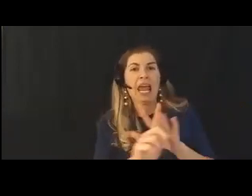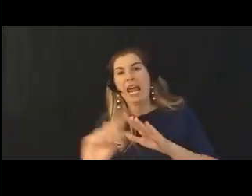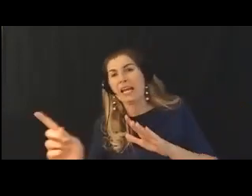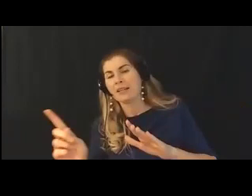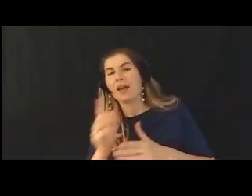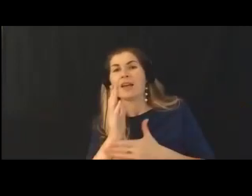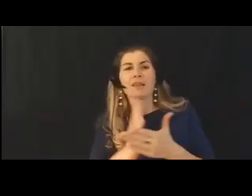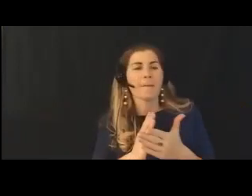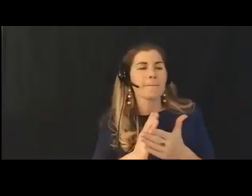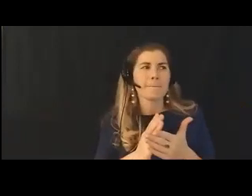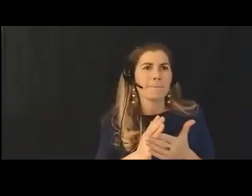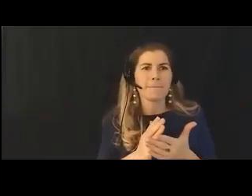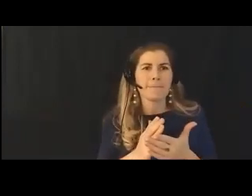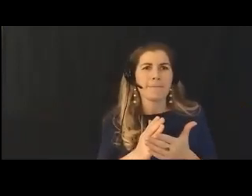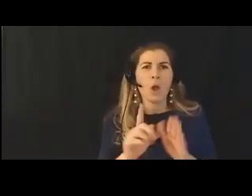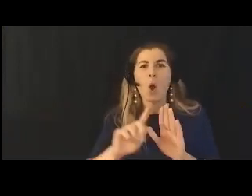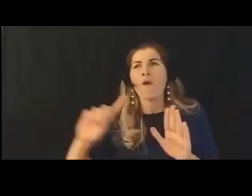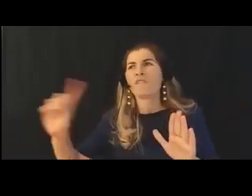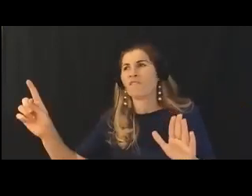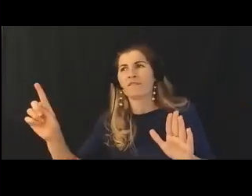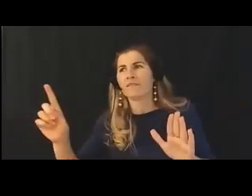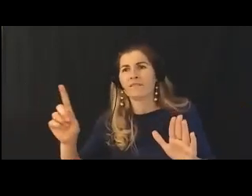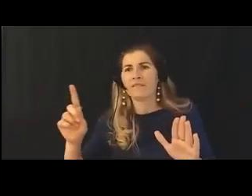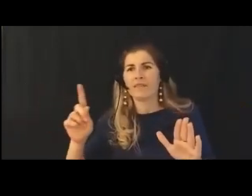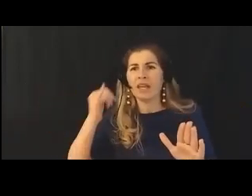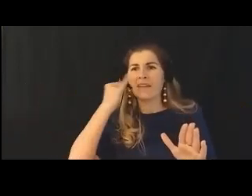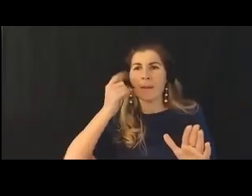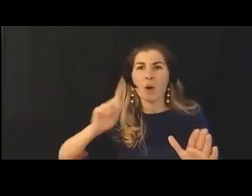screen. And, you know, if I was gone,